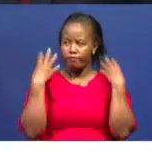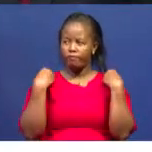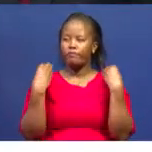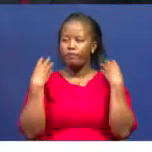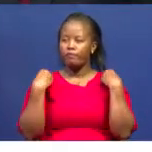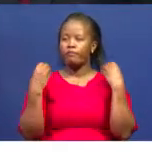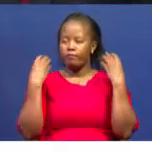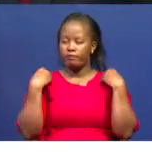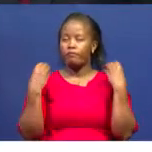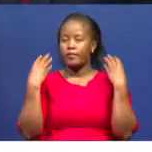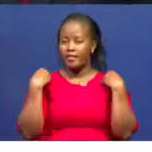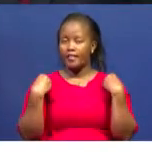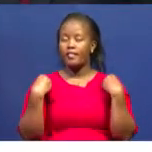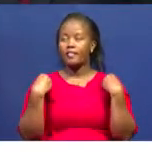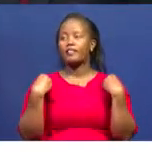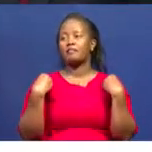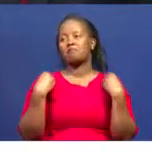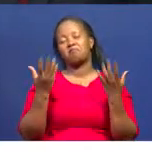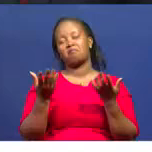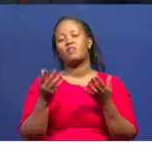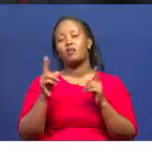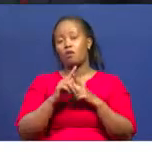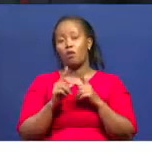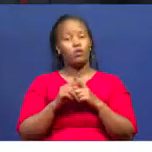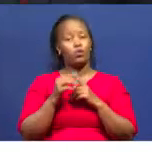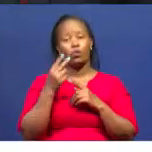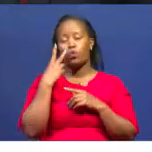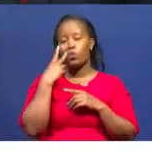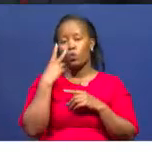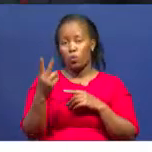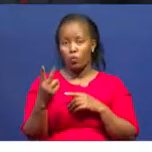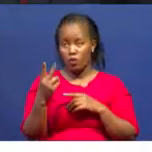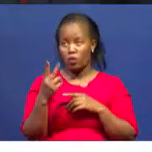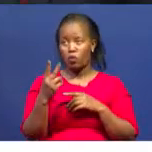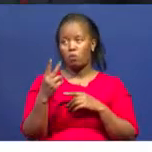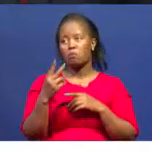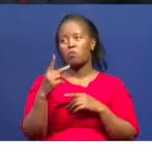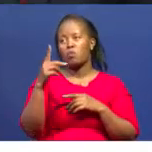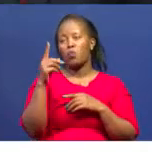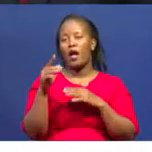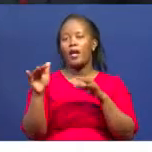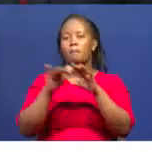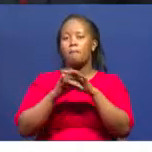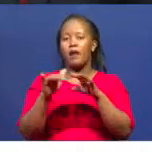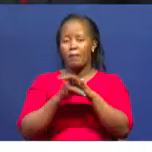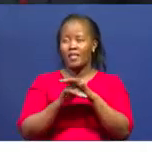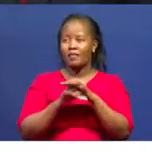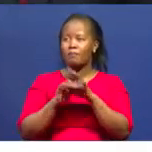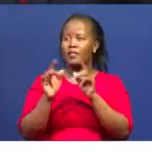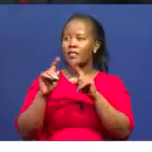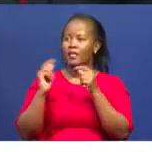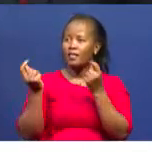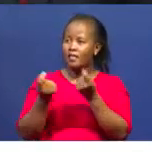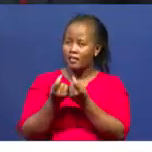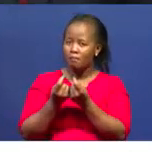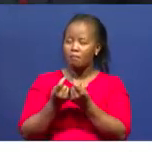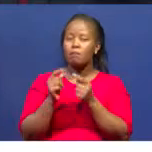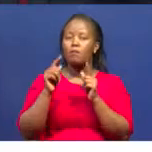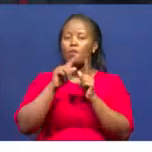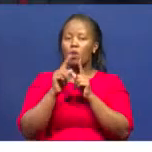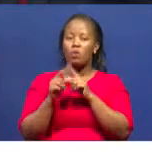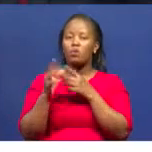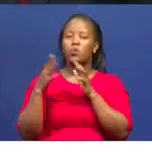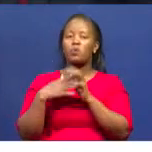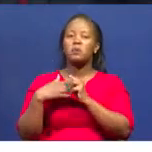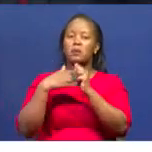4 Nations tournament, again, we saw Paul Put being part of it and running the drills.